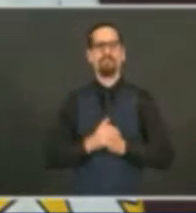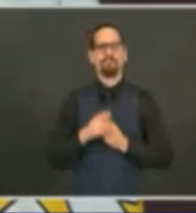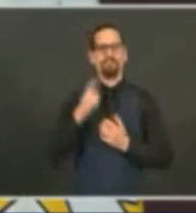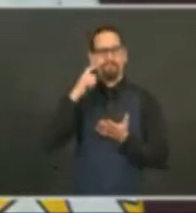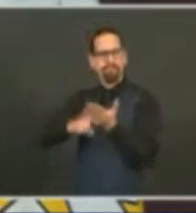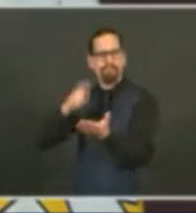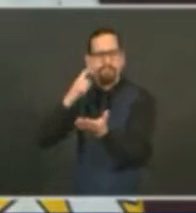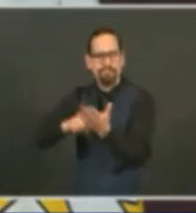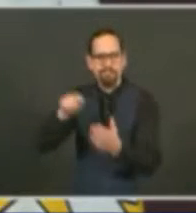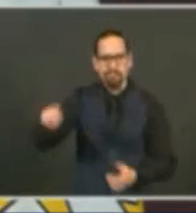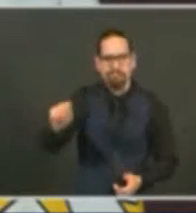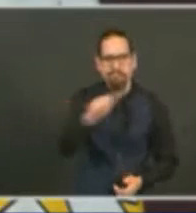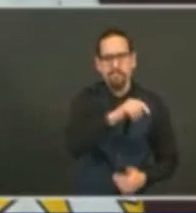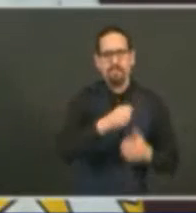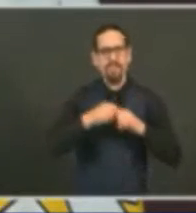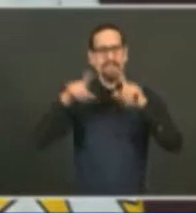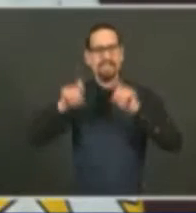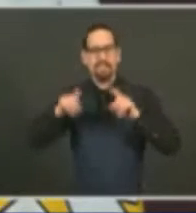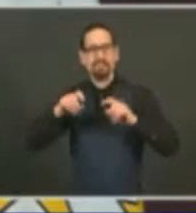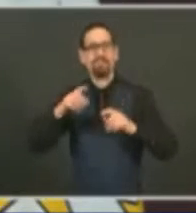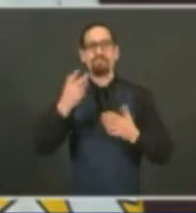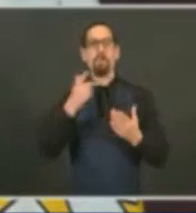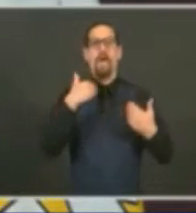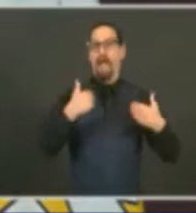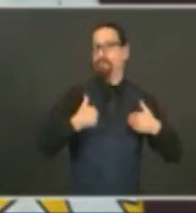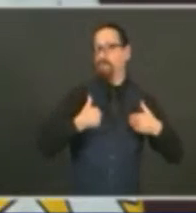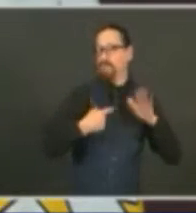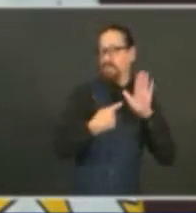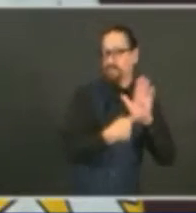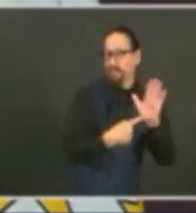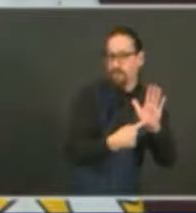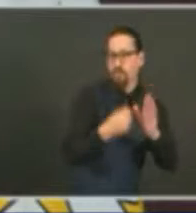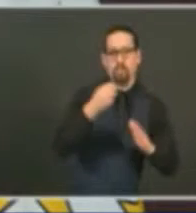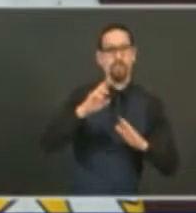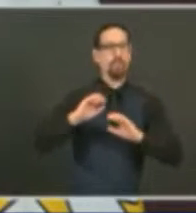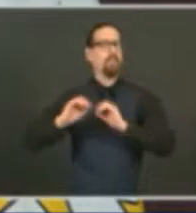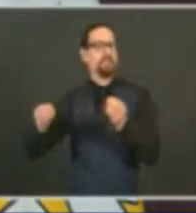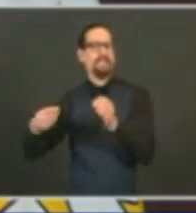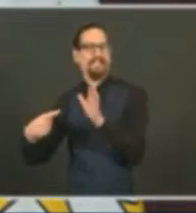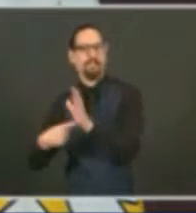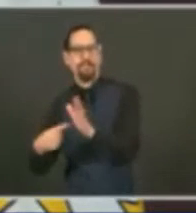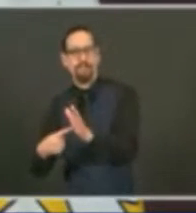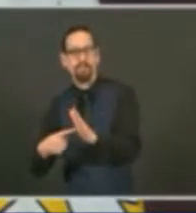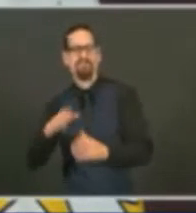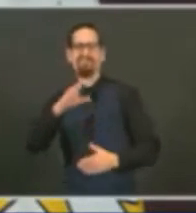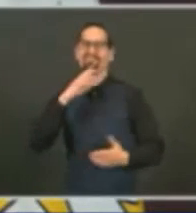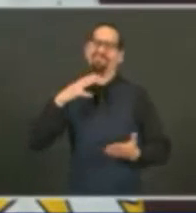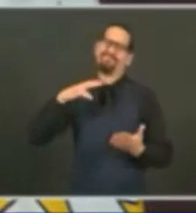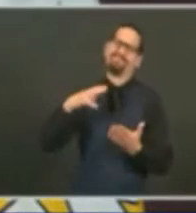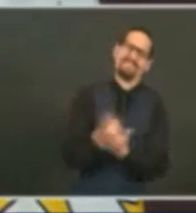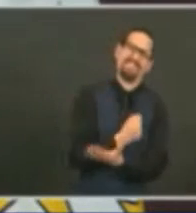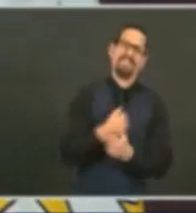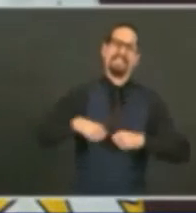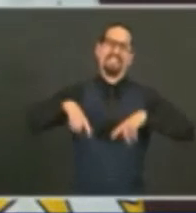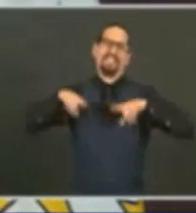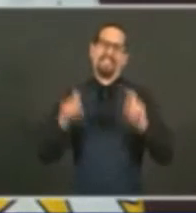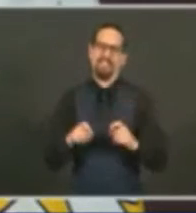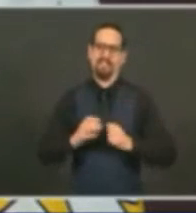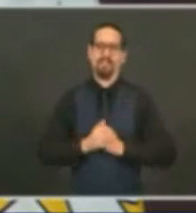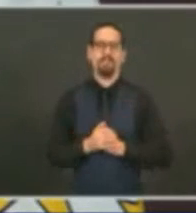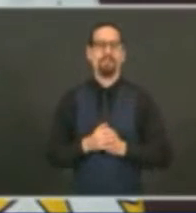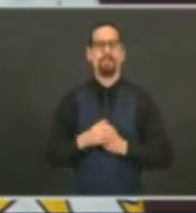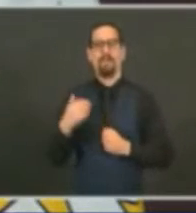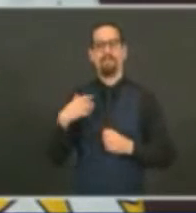for asymptomatic people. Please take advantage of the testing site at the Dunkin' Donuts